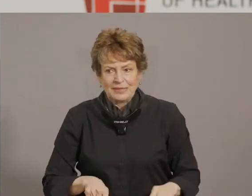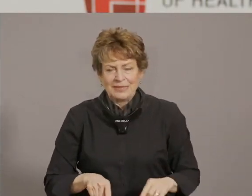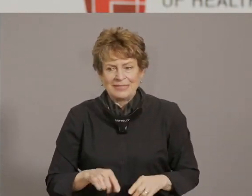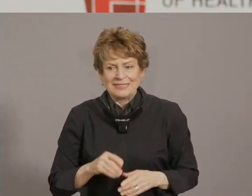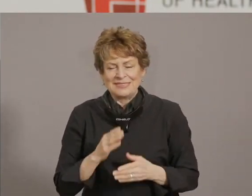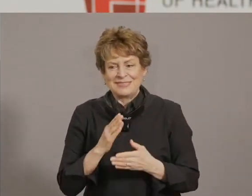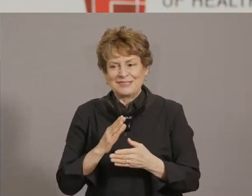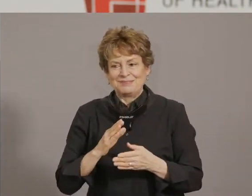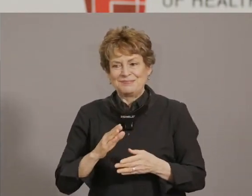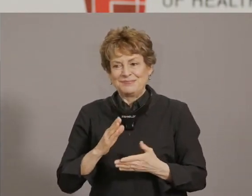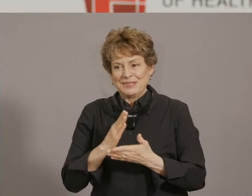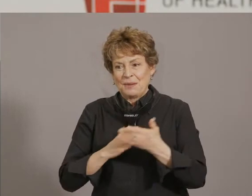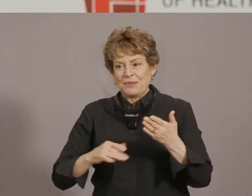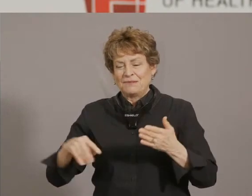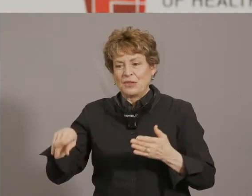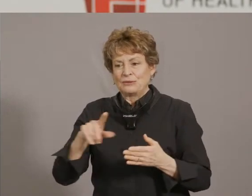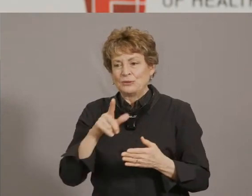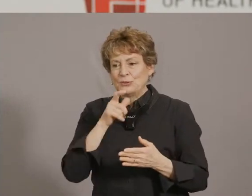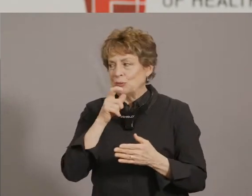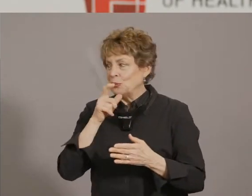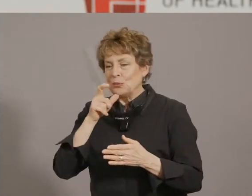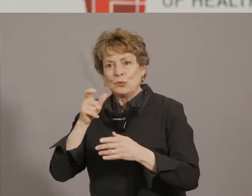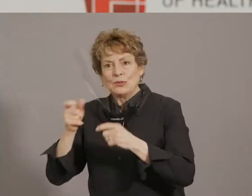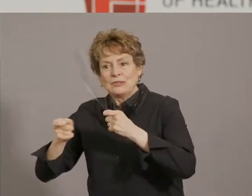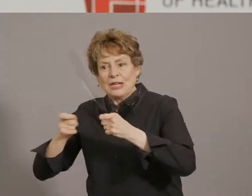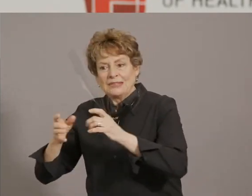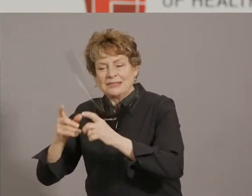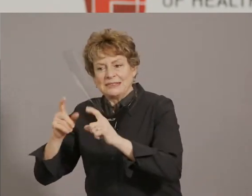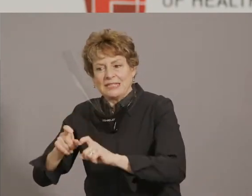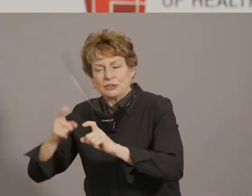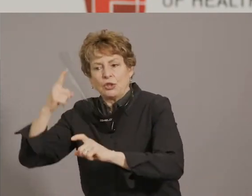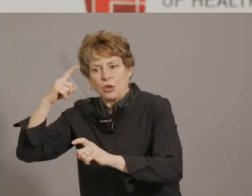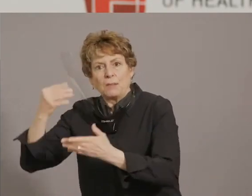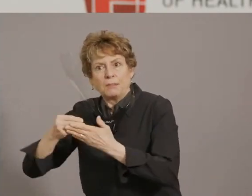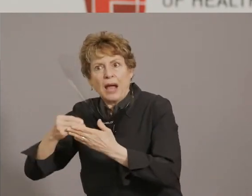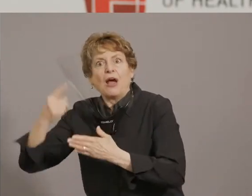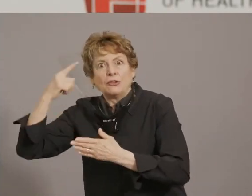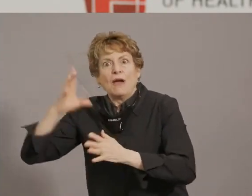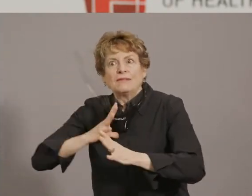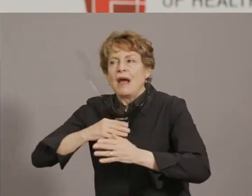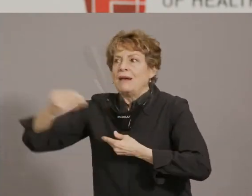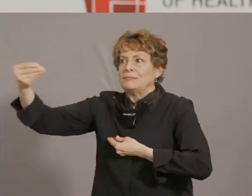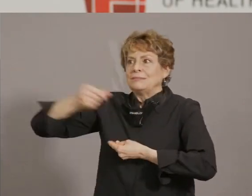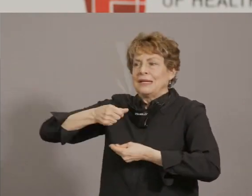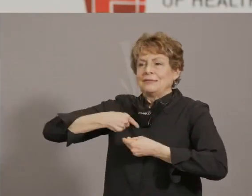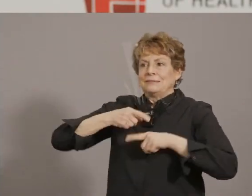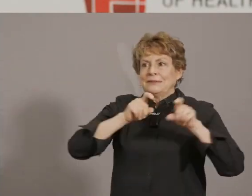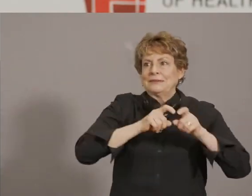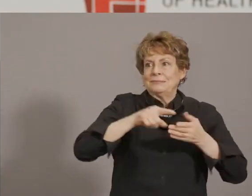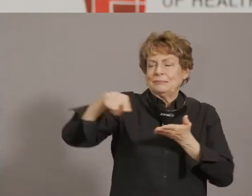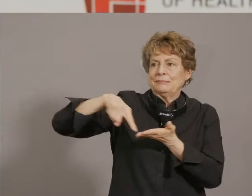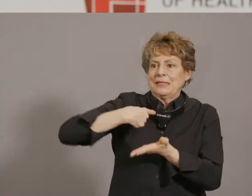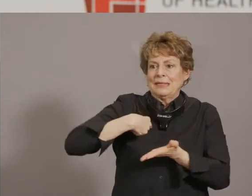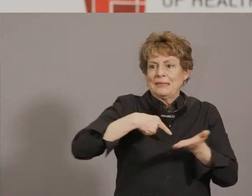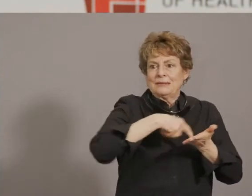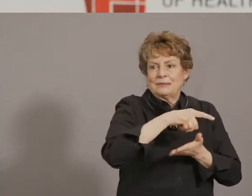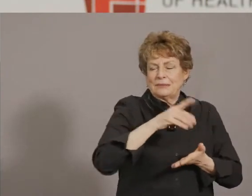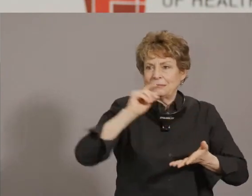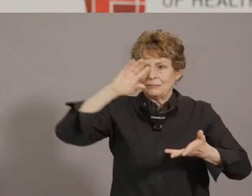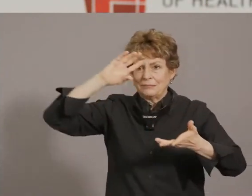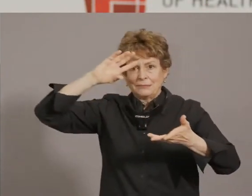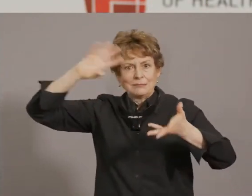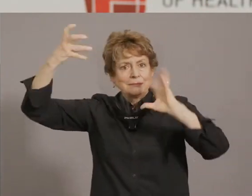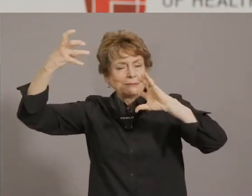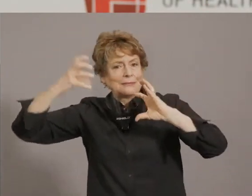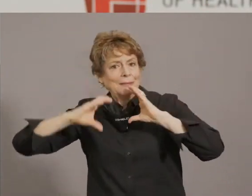that they spent out of the county funds was going to come from you. So where did the communication break down here? Oh goodness, I